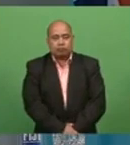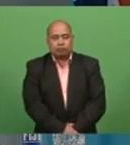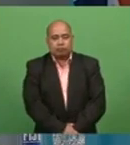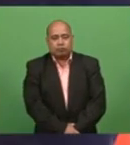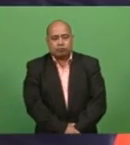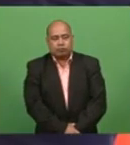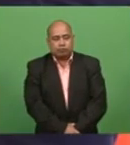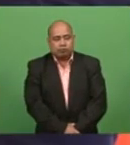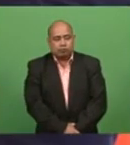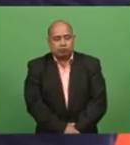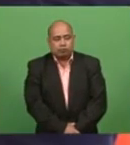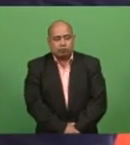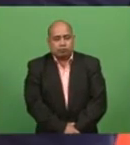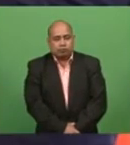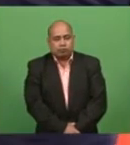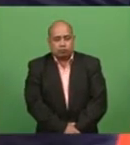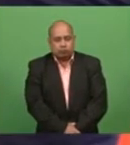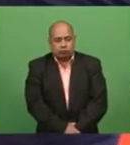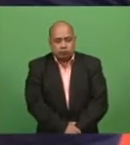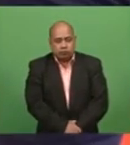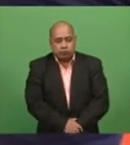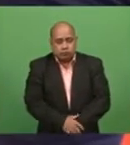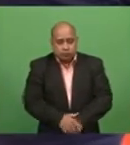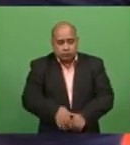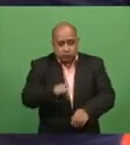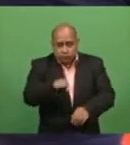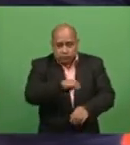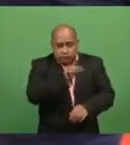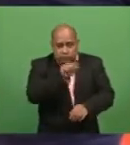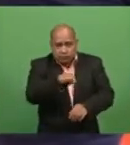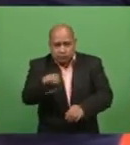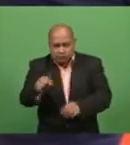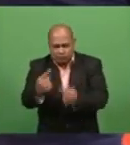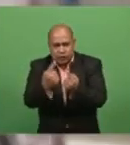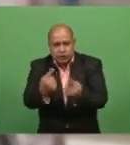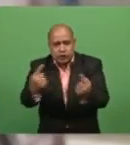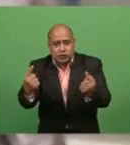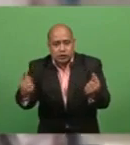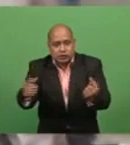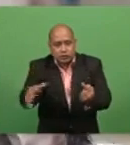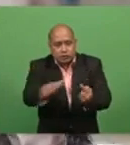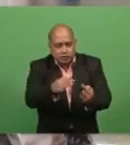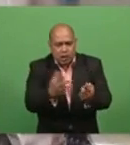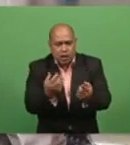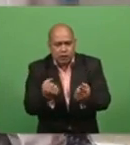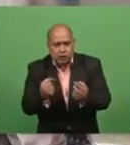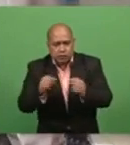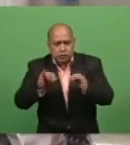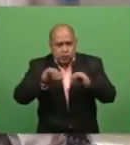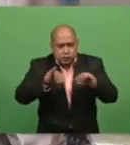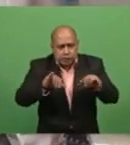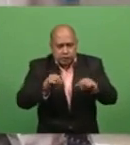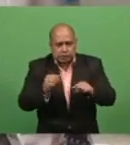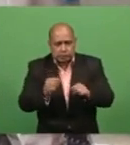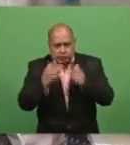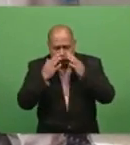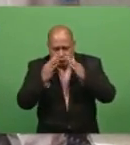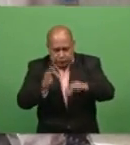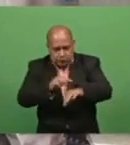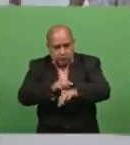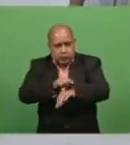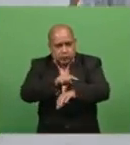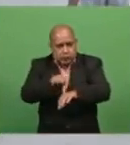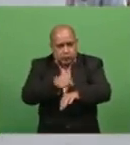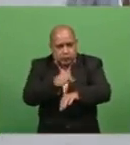and all that. Indicators are that women are facing issues in the curfew period as they are unable to escape perpetrators. The